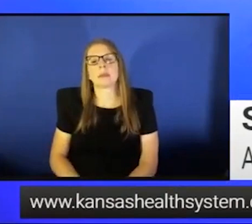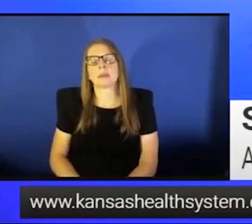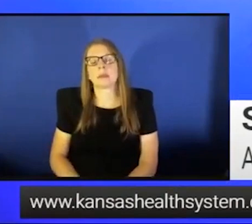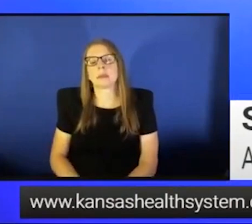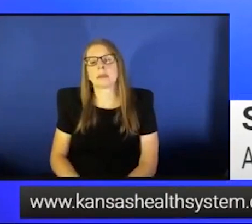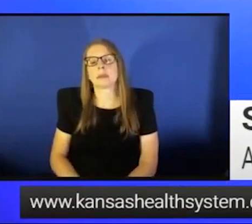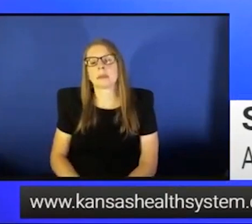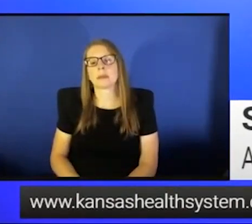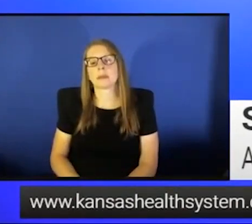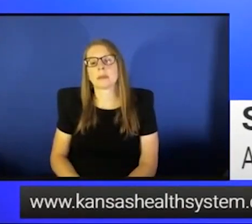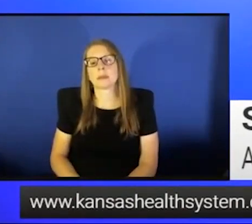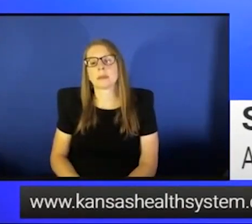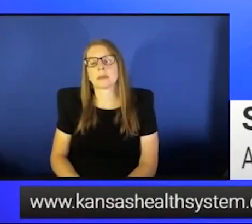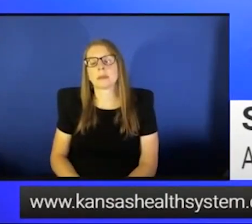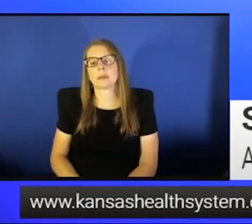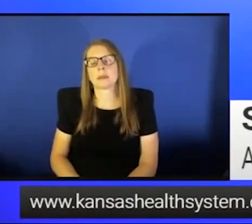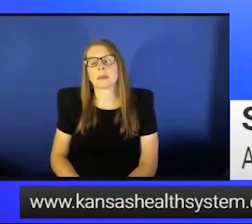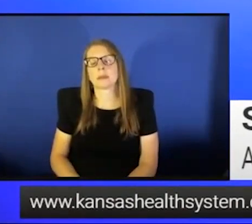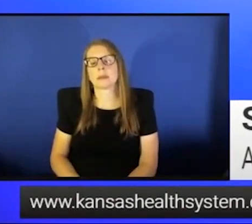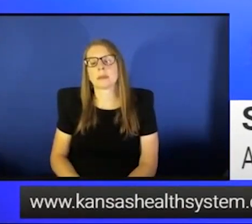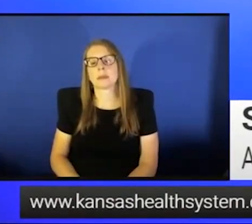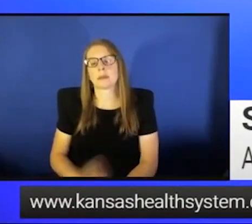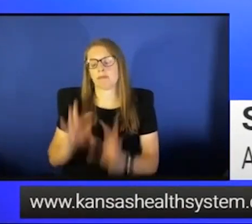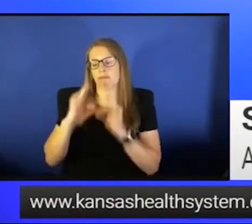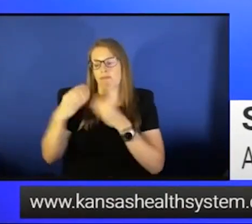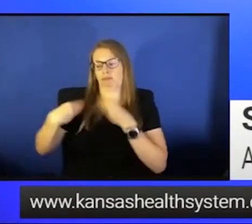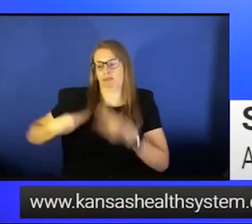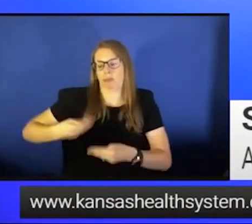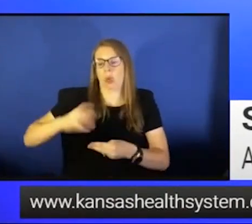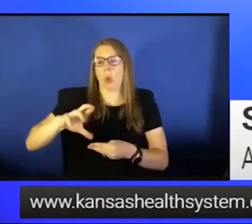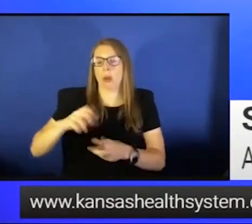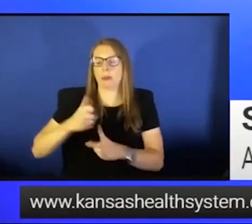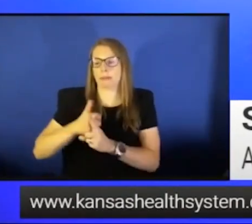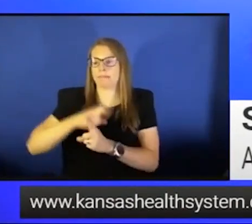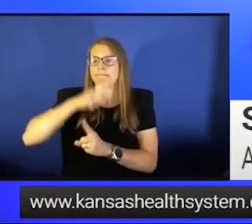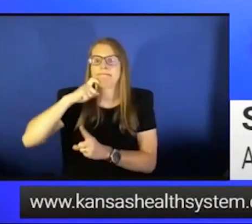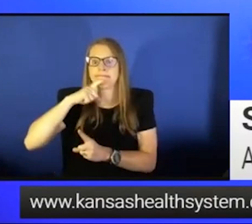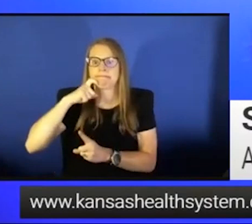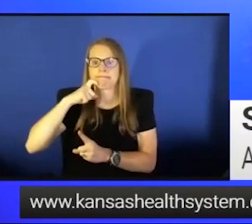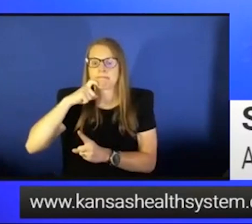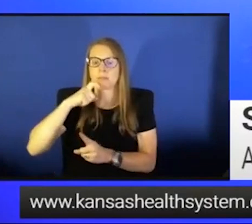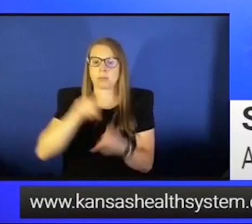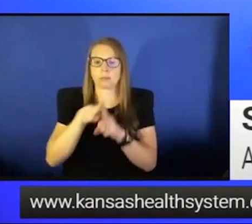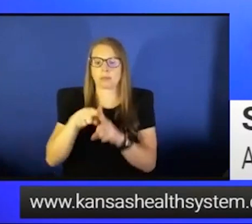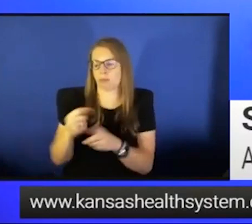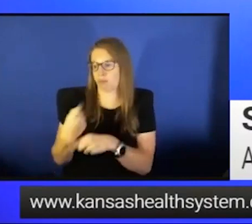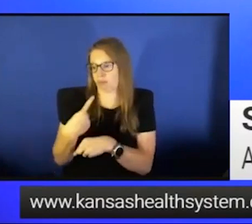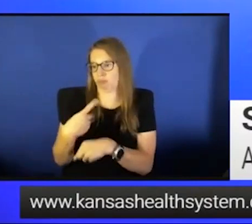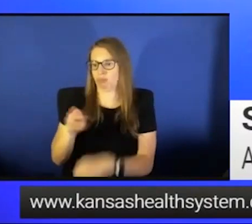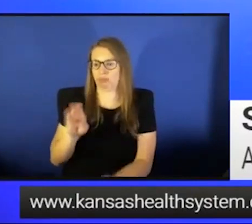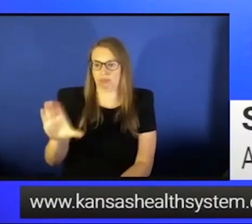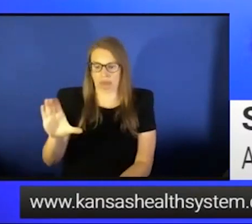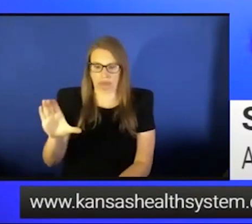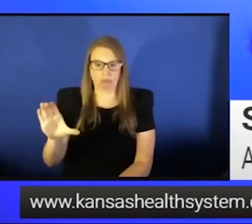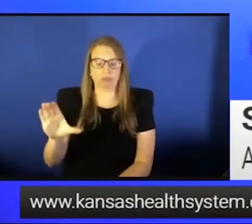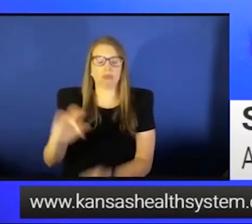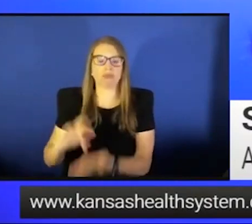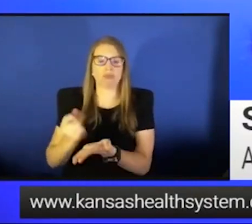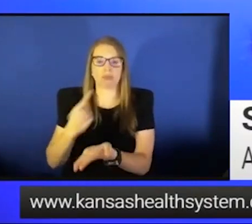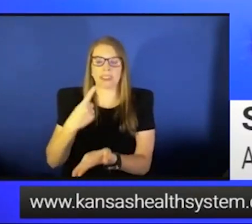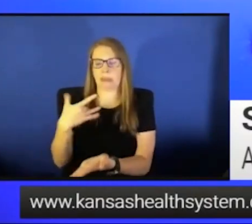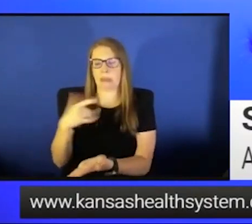inherited hypercoagulable condition, or even if somebody's like dehydrated and they're on birth control, it's typically not just birth control